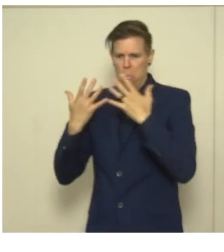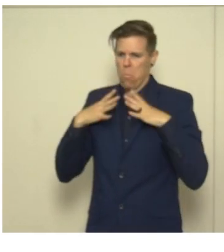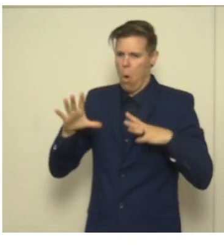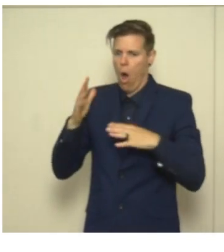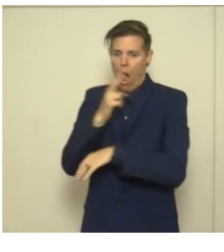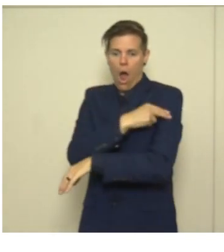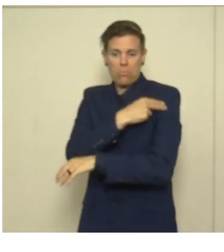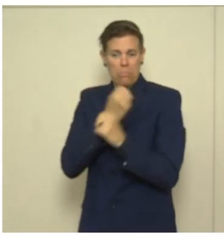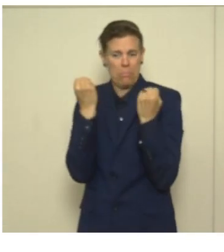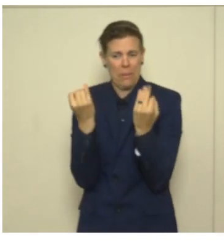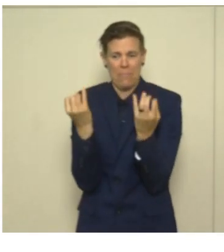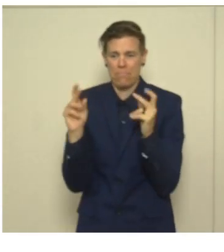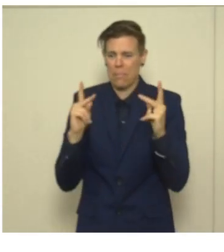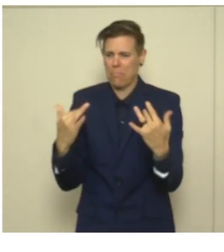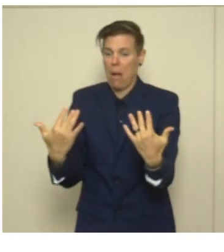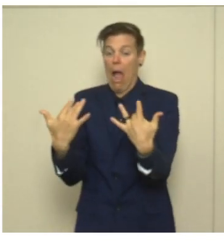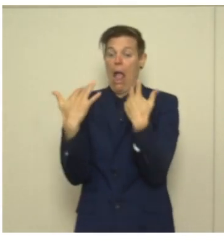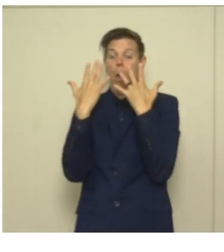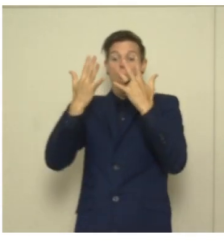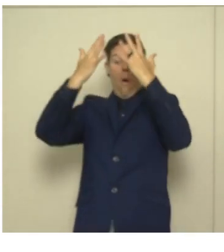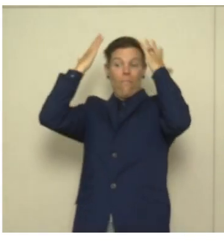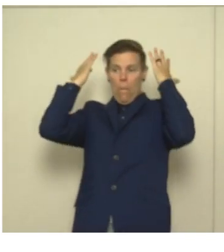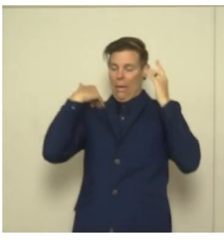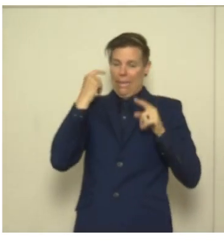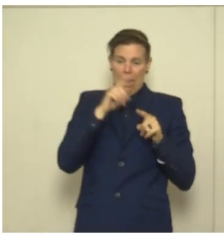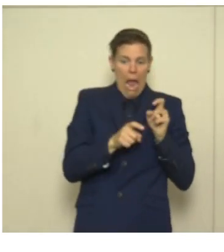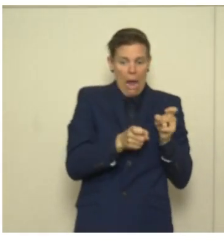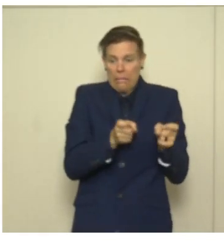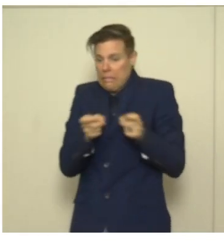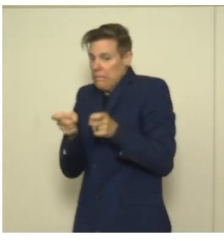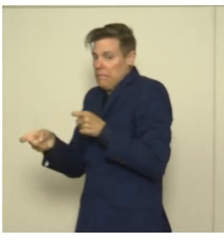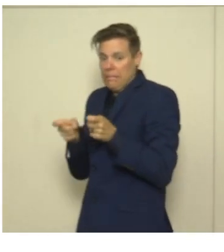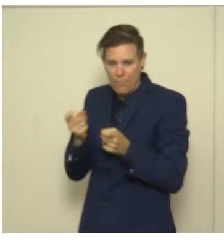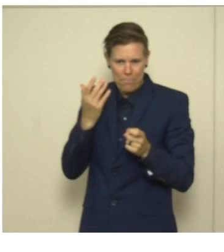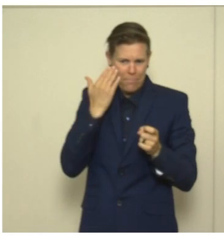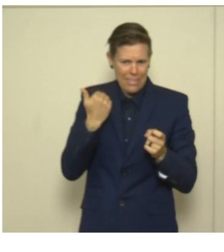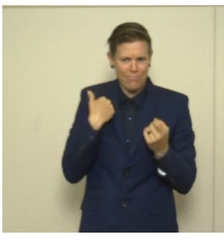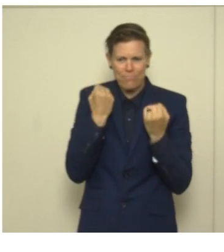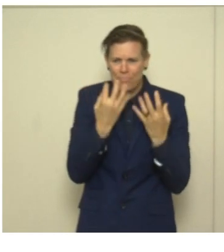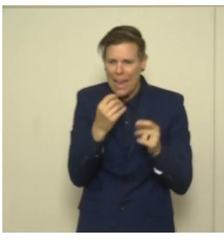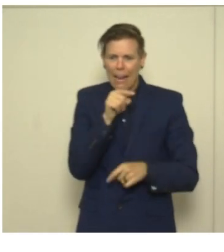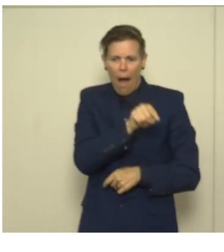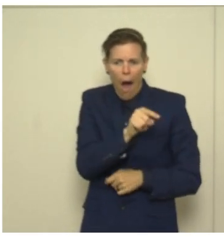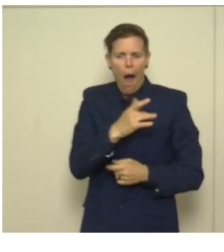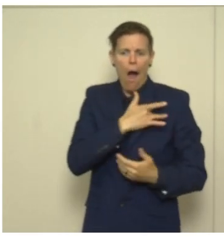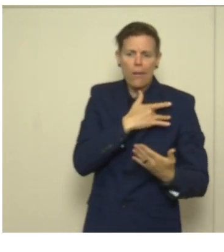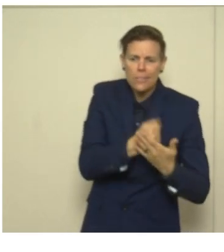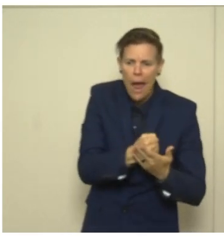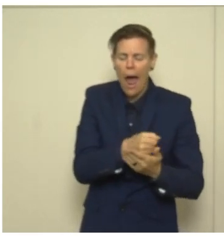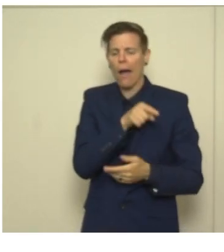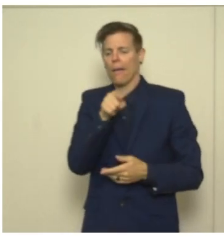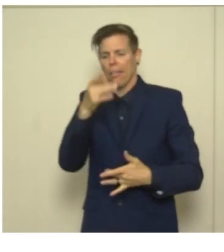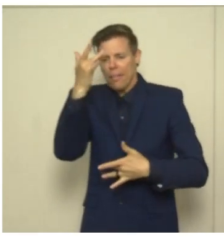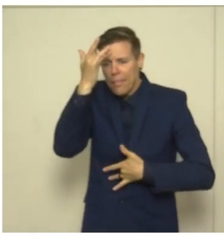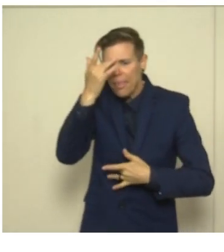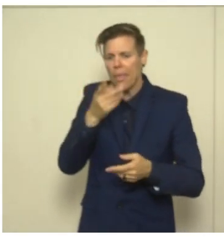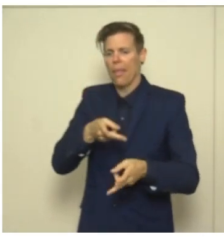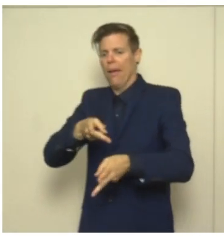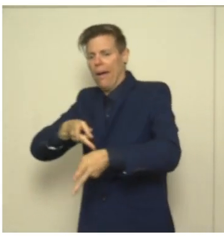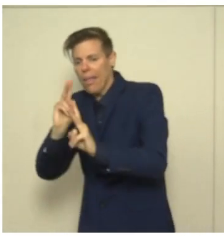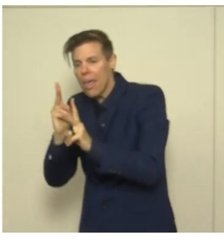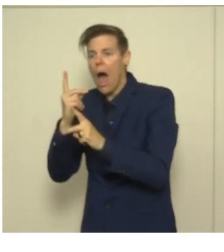cardiac arrest, and being able to treat COVID-19. You can see that we're well below our gating